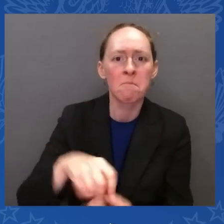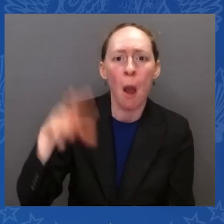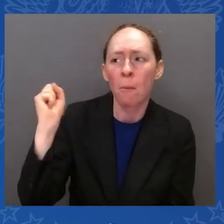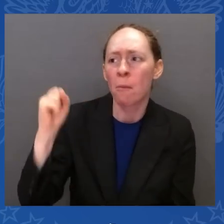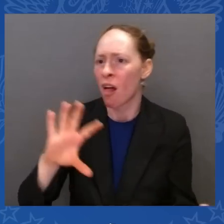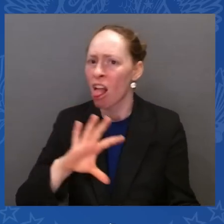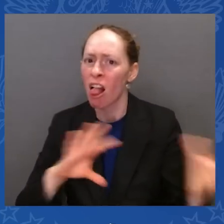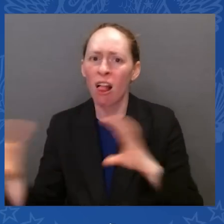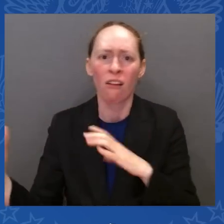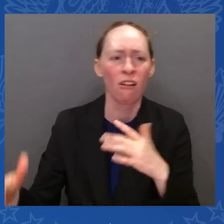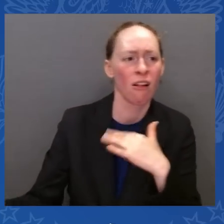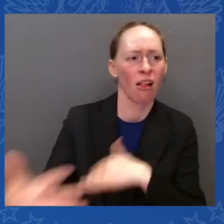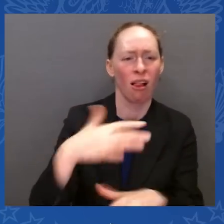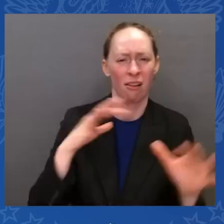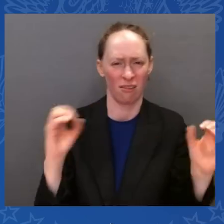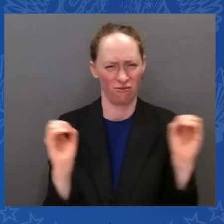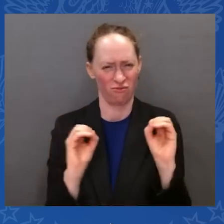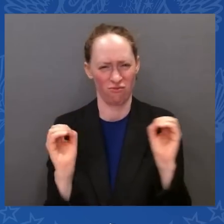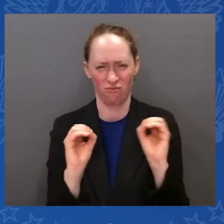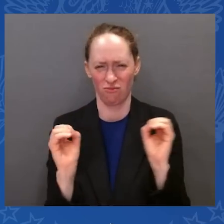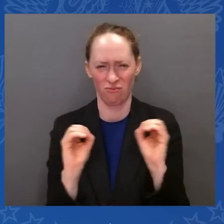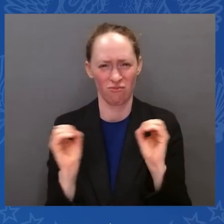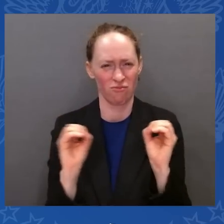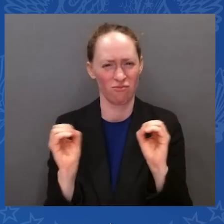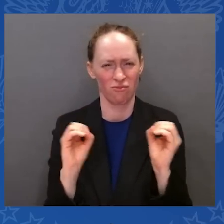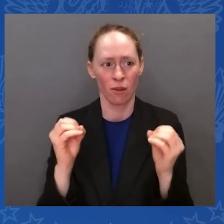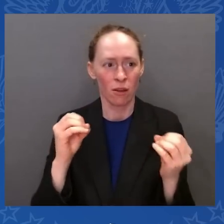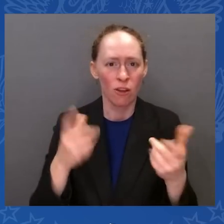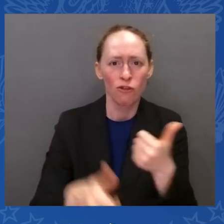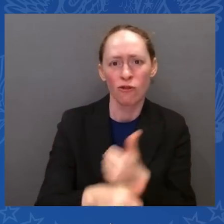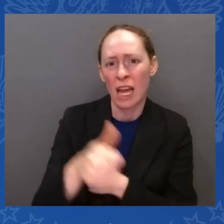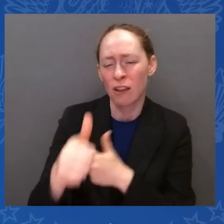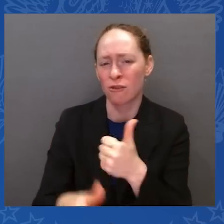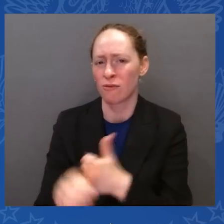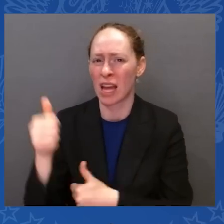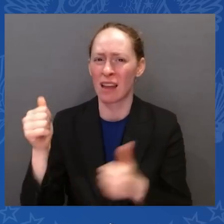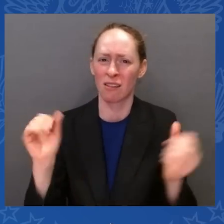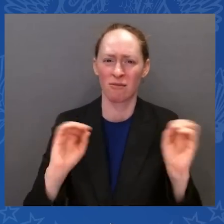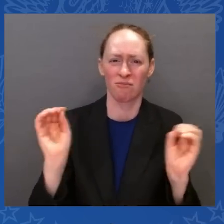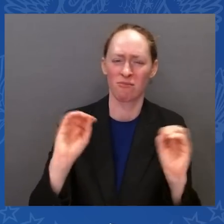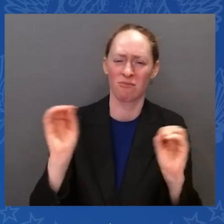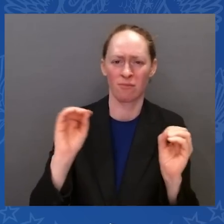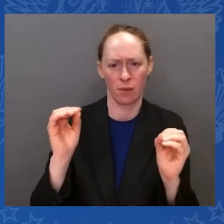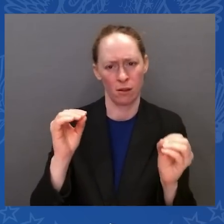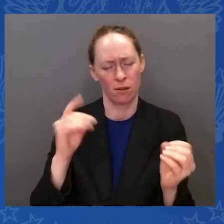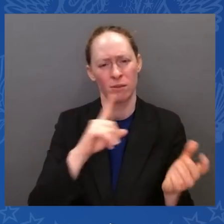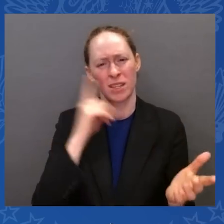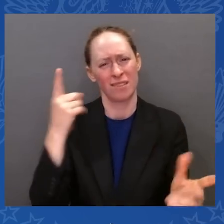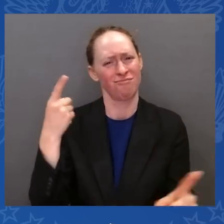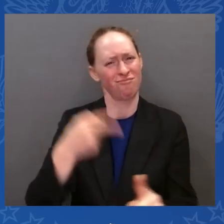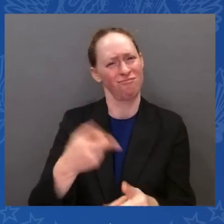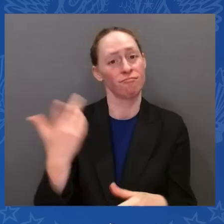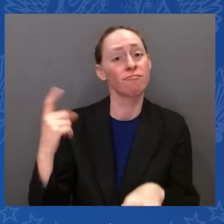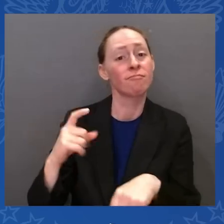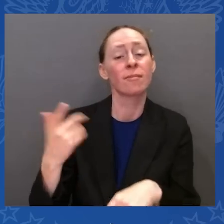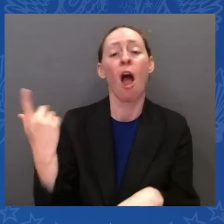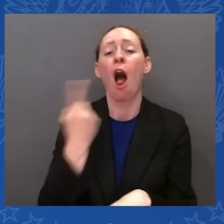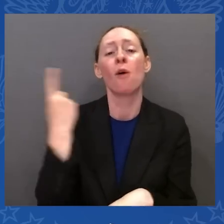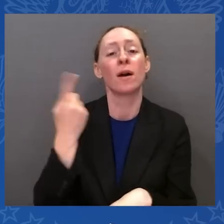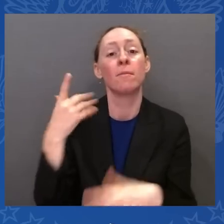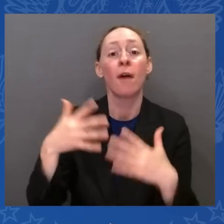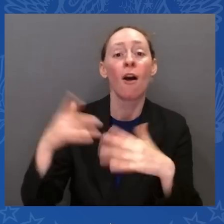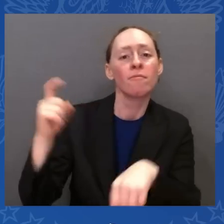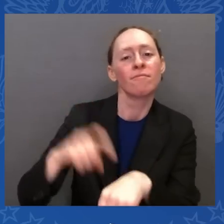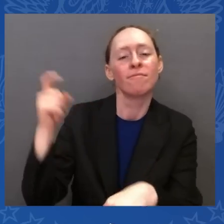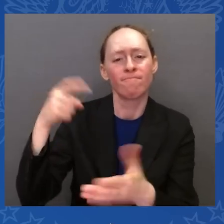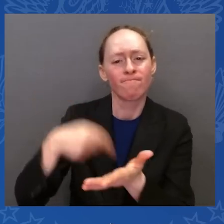Congress. In fact, they did it 3 times under my predecessor without not one time creating a crisis, rattling the markets, or undermining